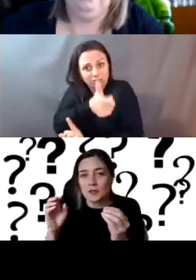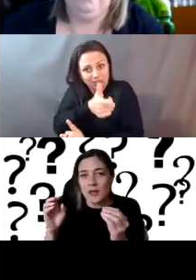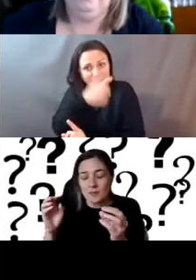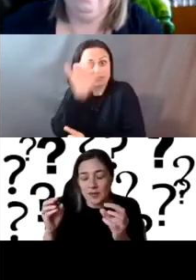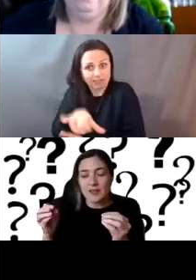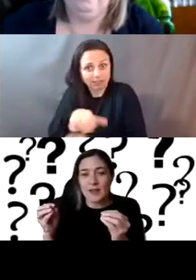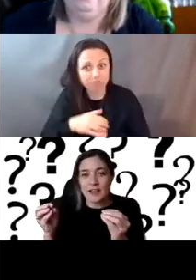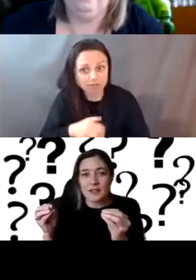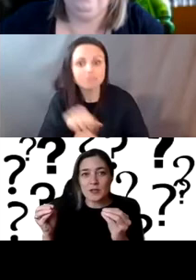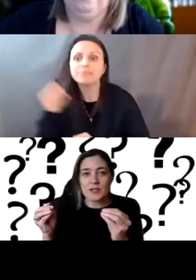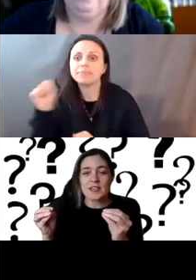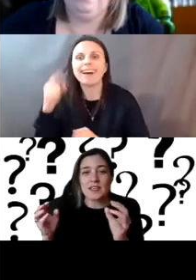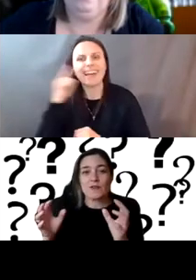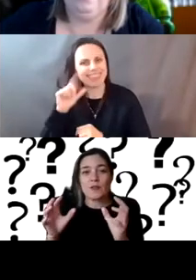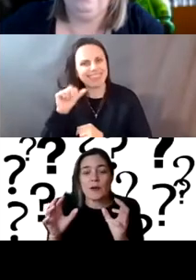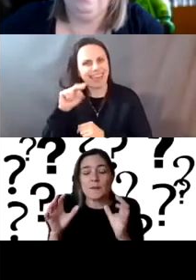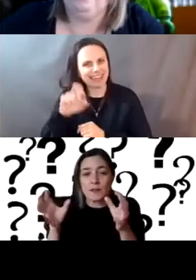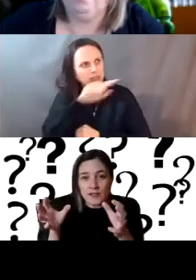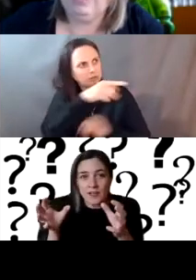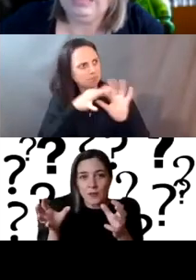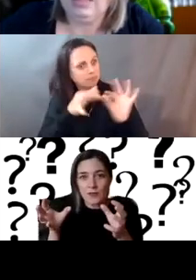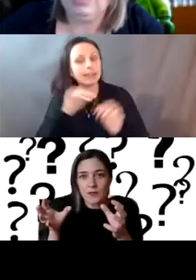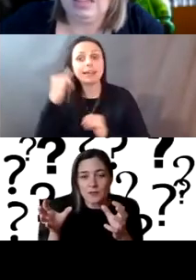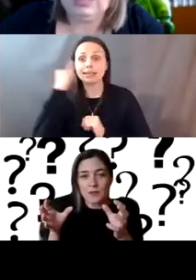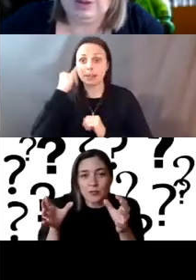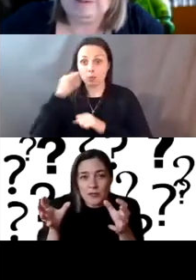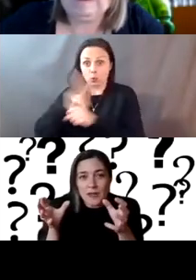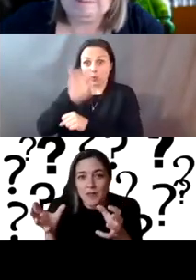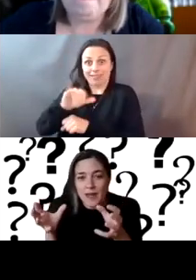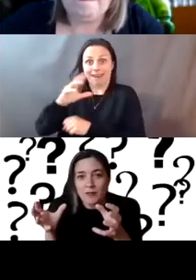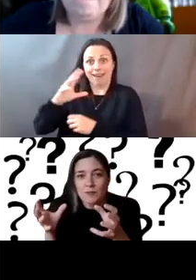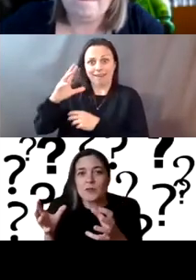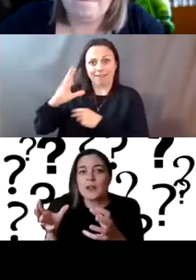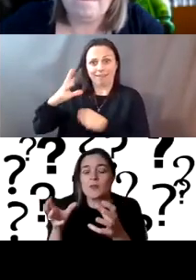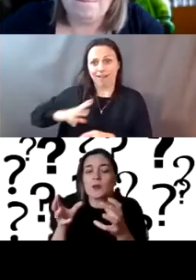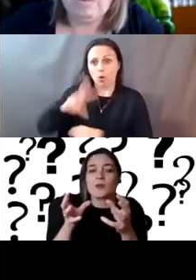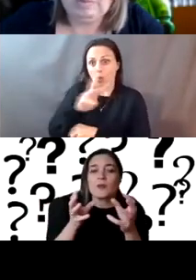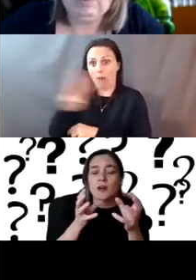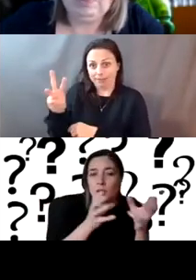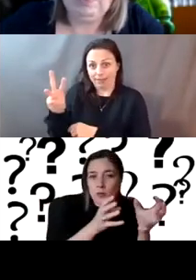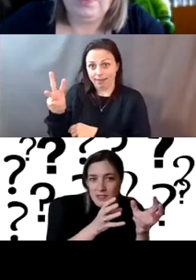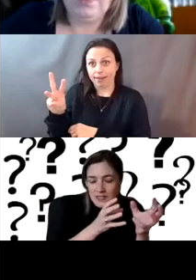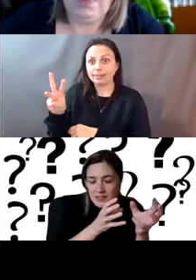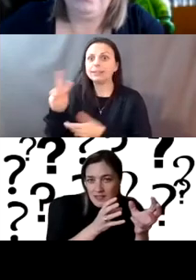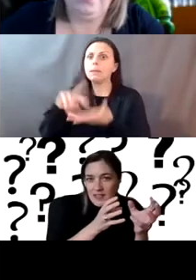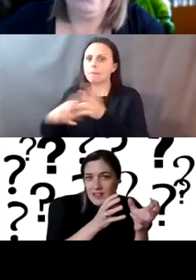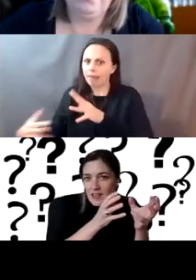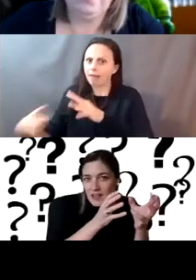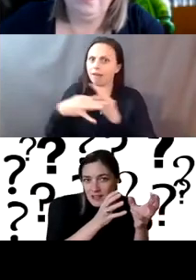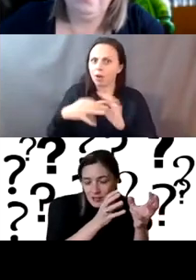So I believe, Annelise, what you're saying is if you are building on one of those pre-made platforms, you want to work with a hosting